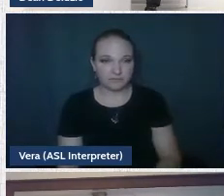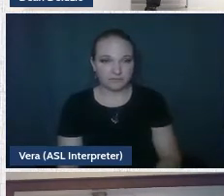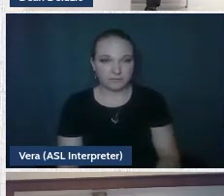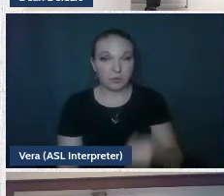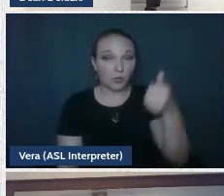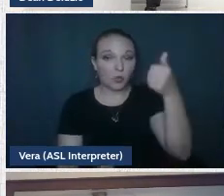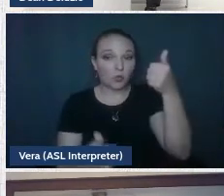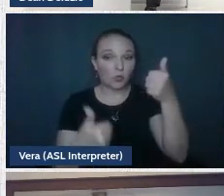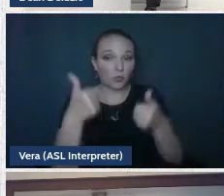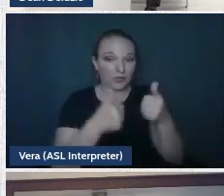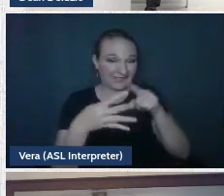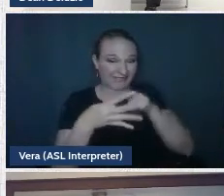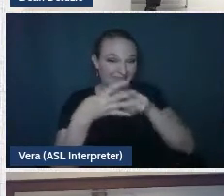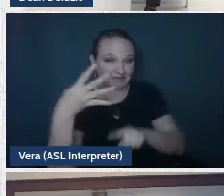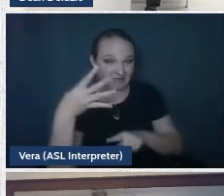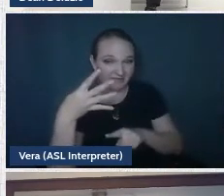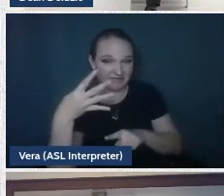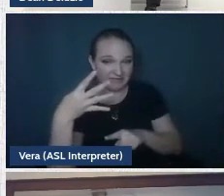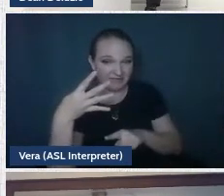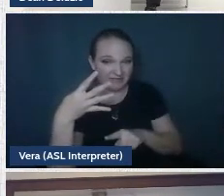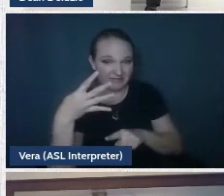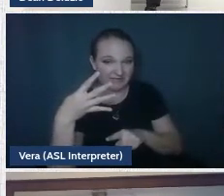Which of the following